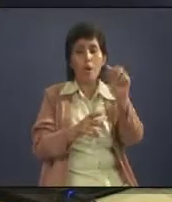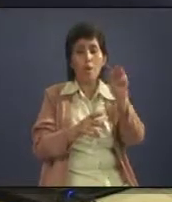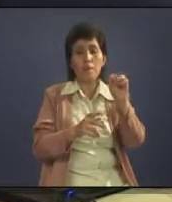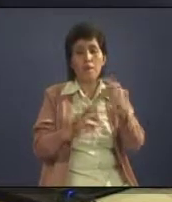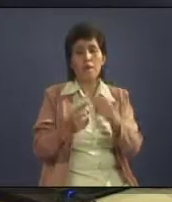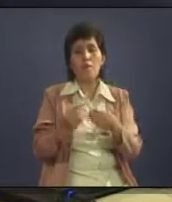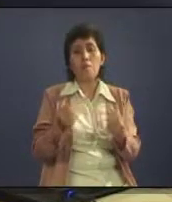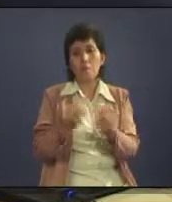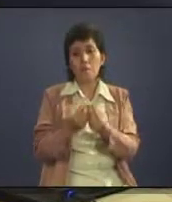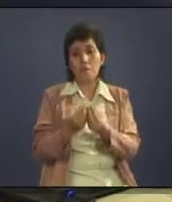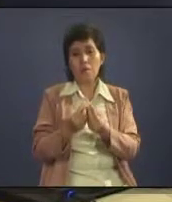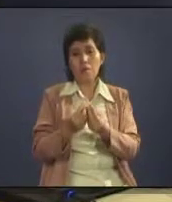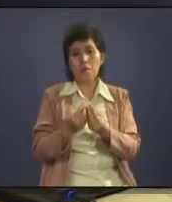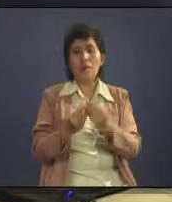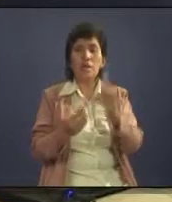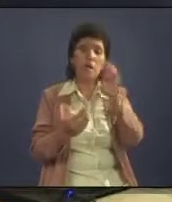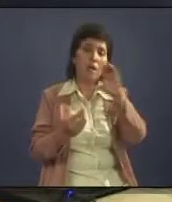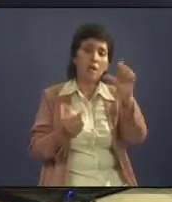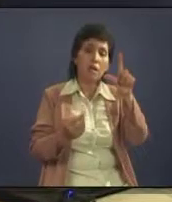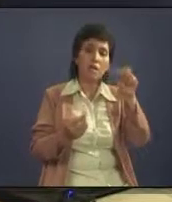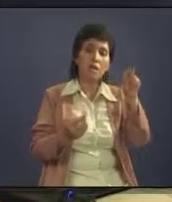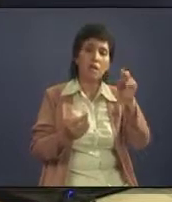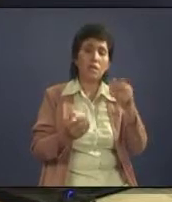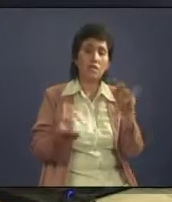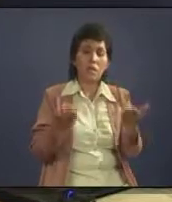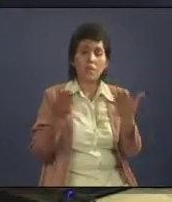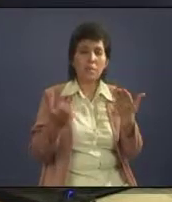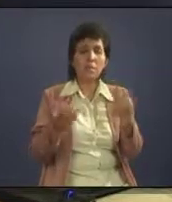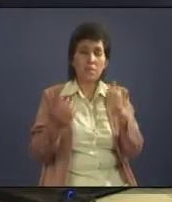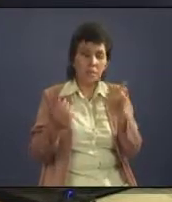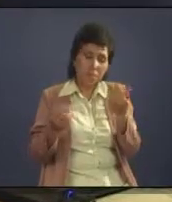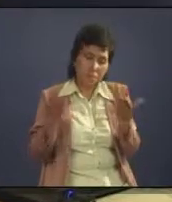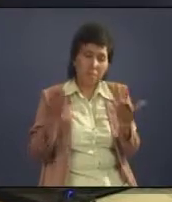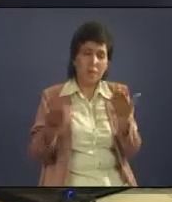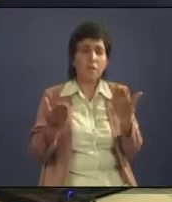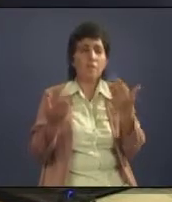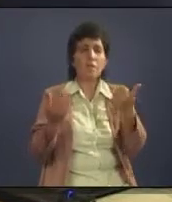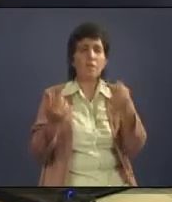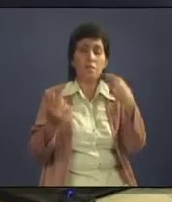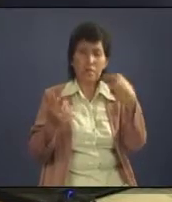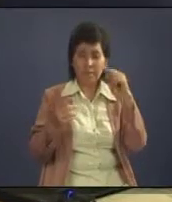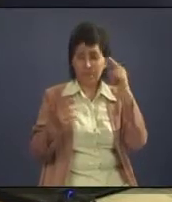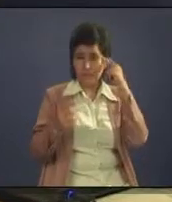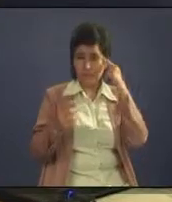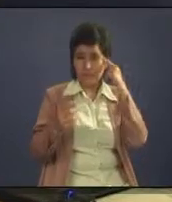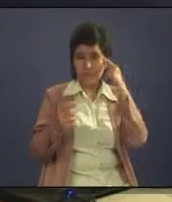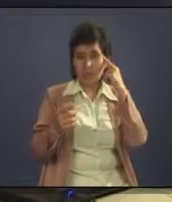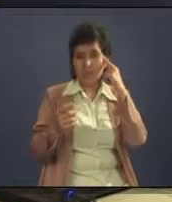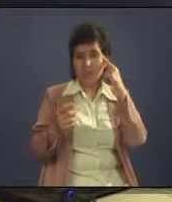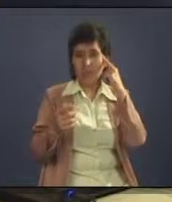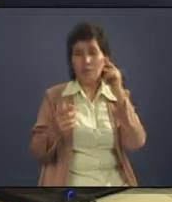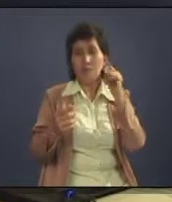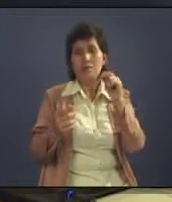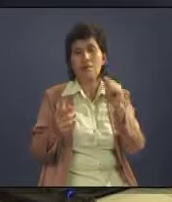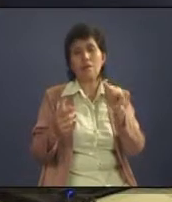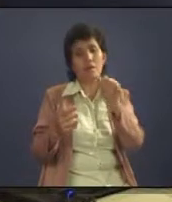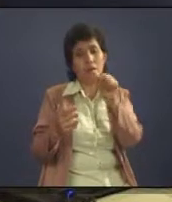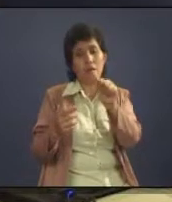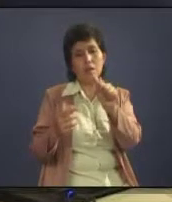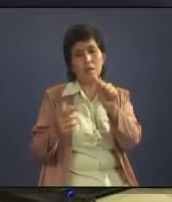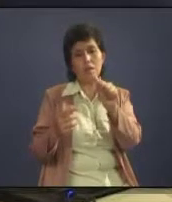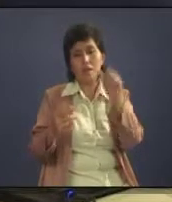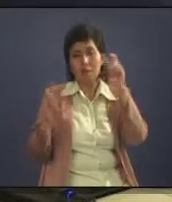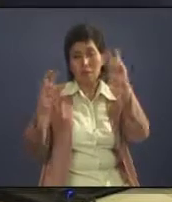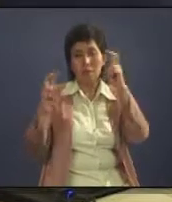Obama more people supported Clinton. Now, you might have to think, does this have any